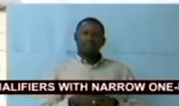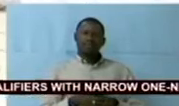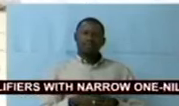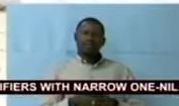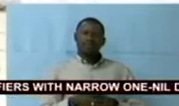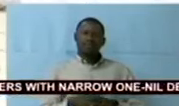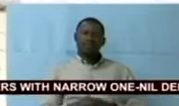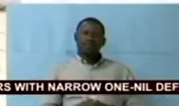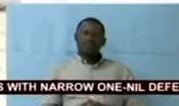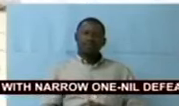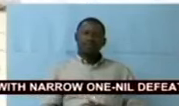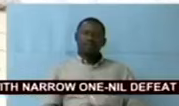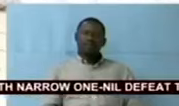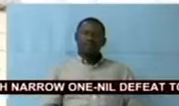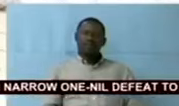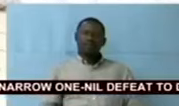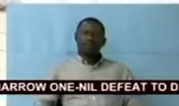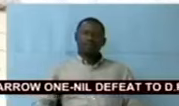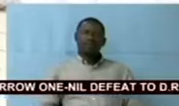ko iba